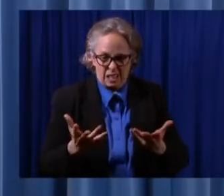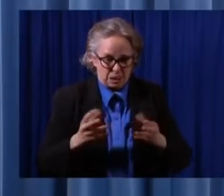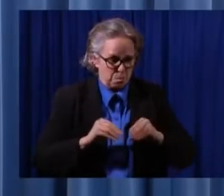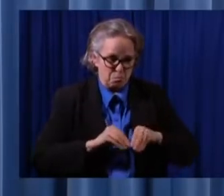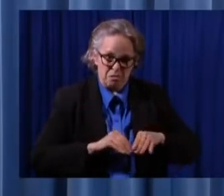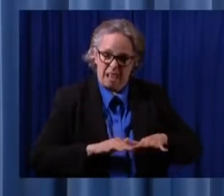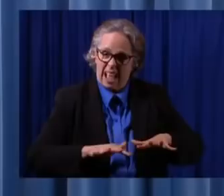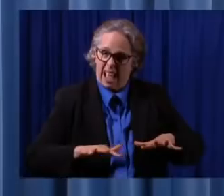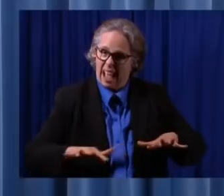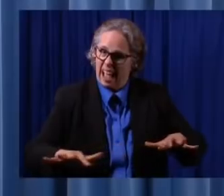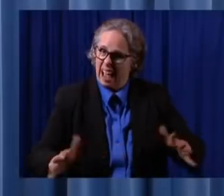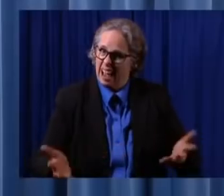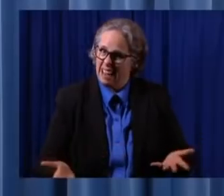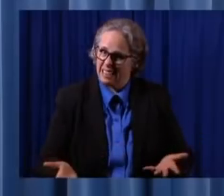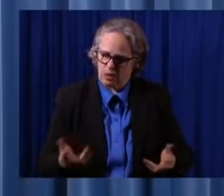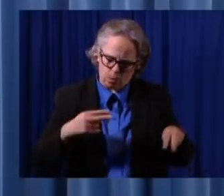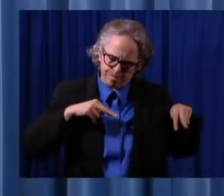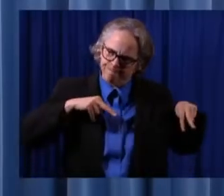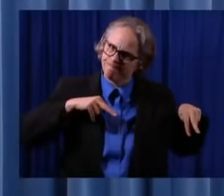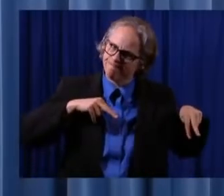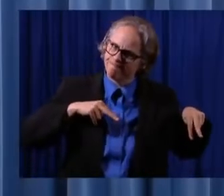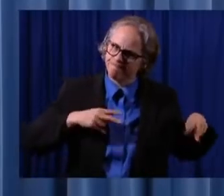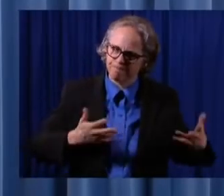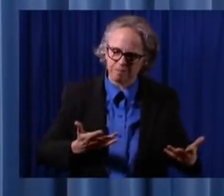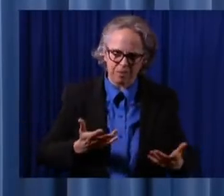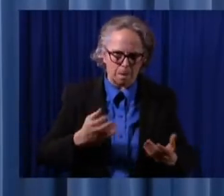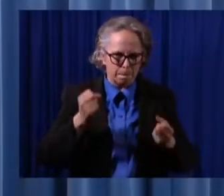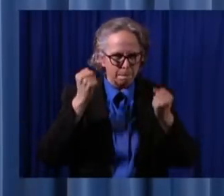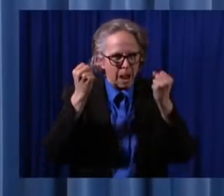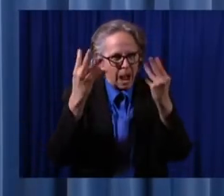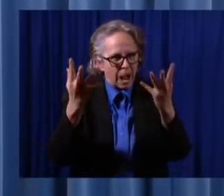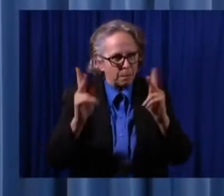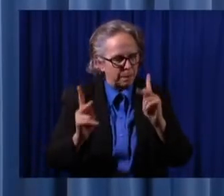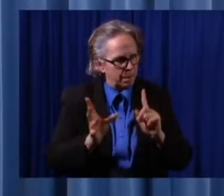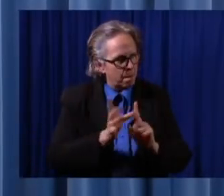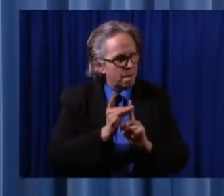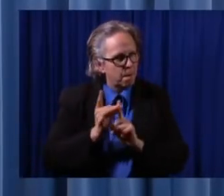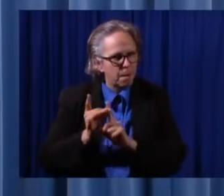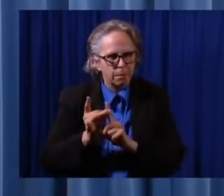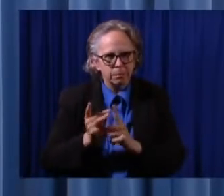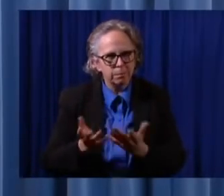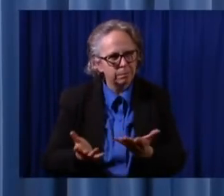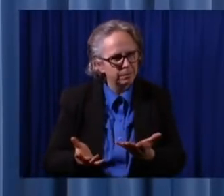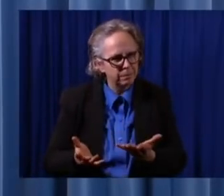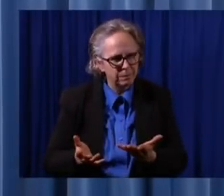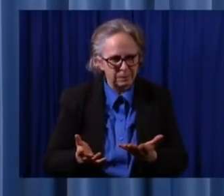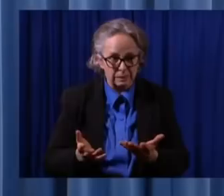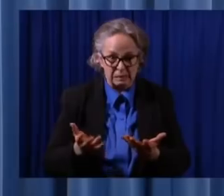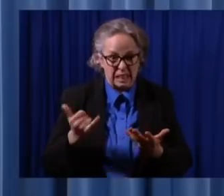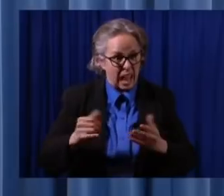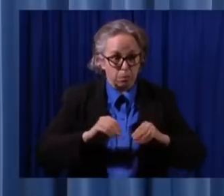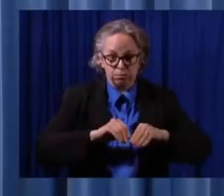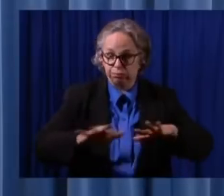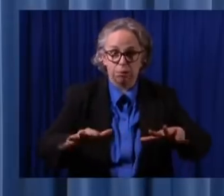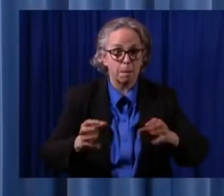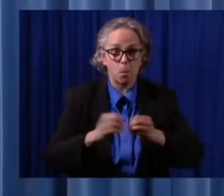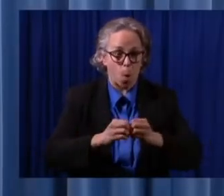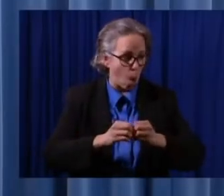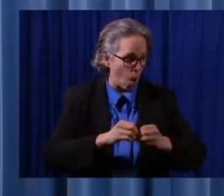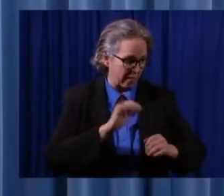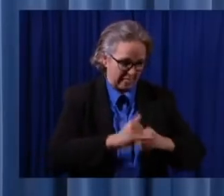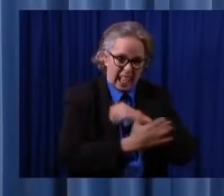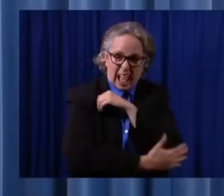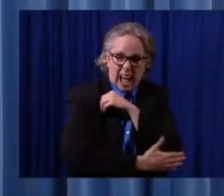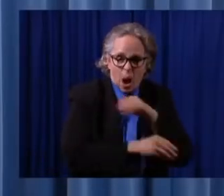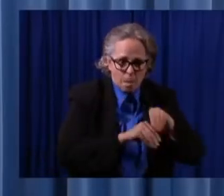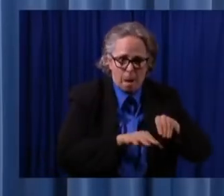here. It is still preying on people, and the potential for it to spread even more is certainly there if we do